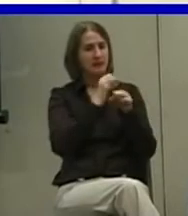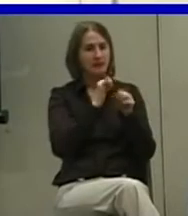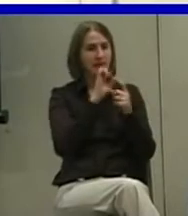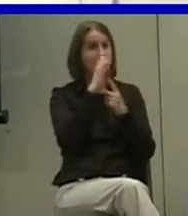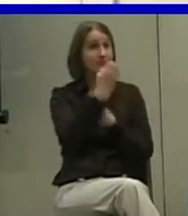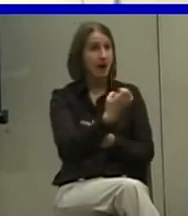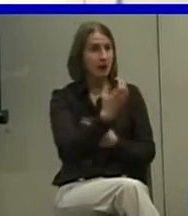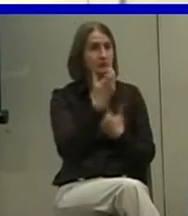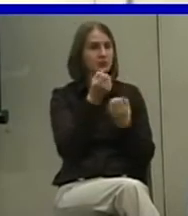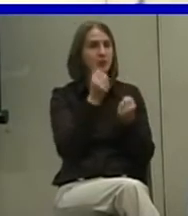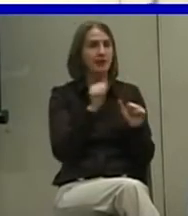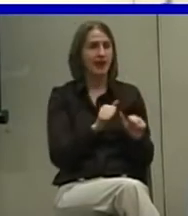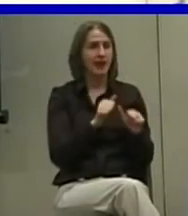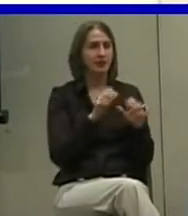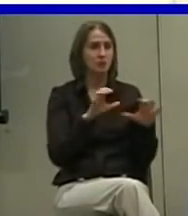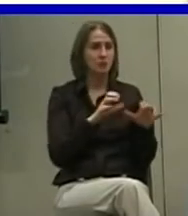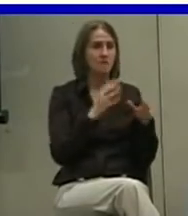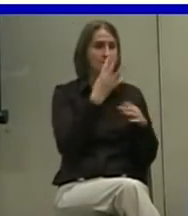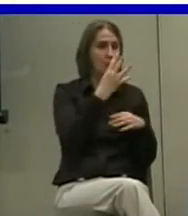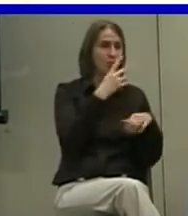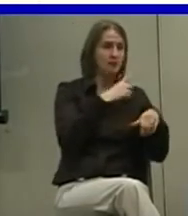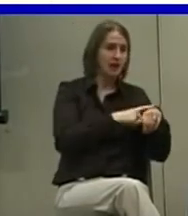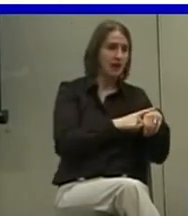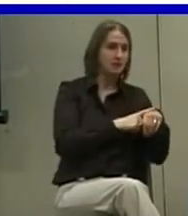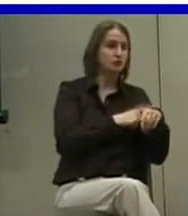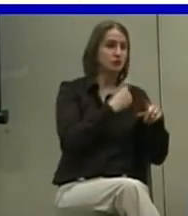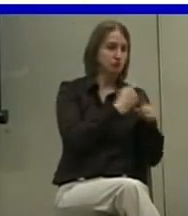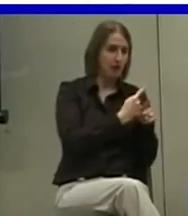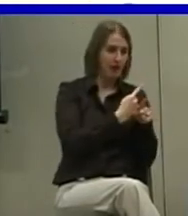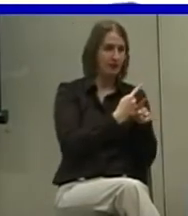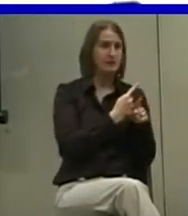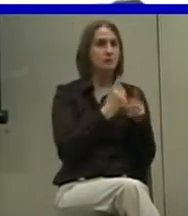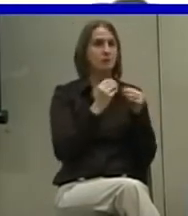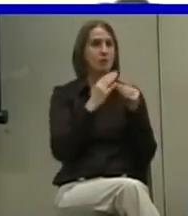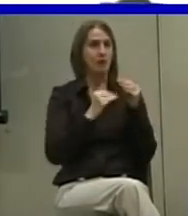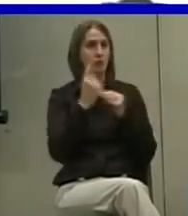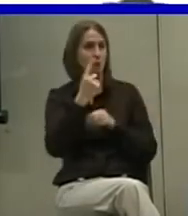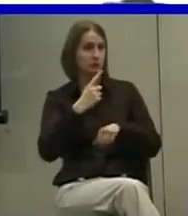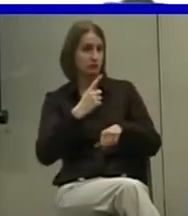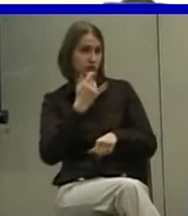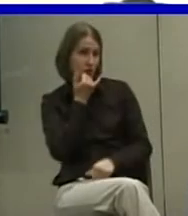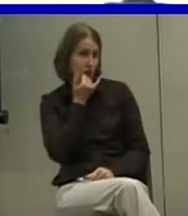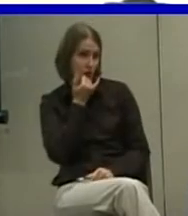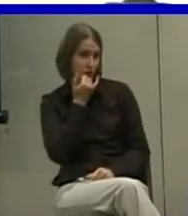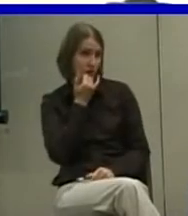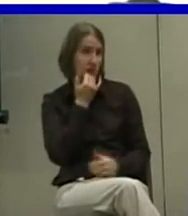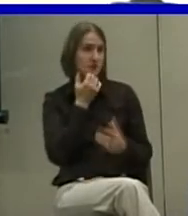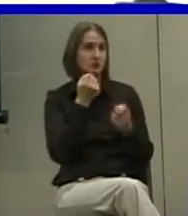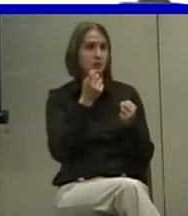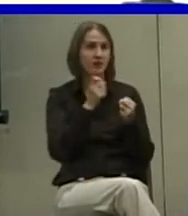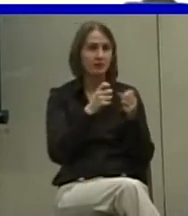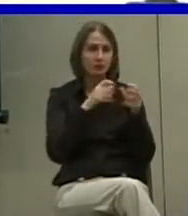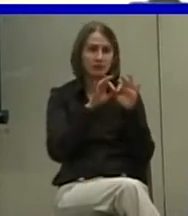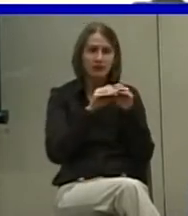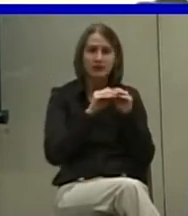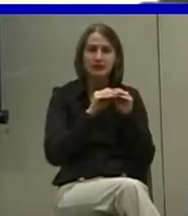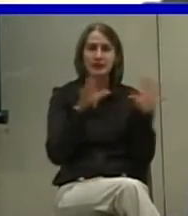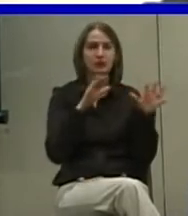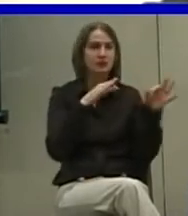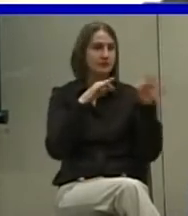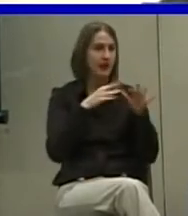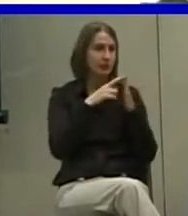times more often than they do it wrong? Clearly defined and explained rules, routines,